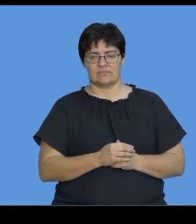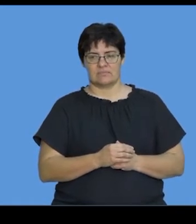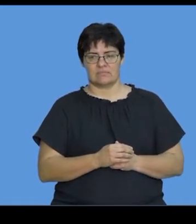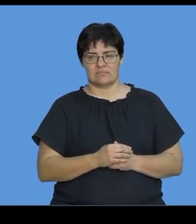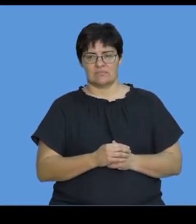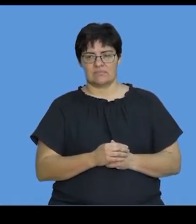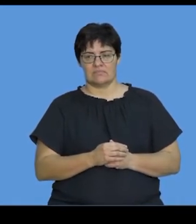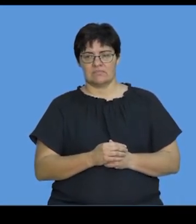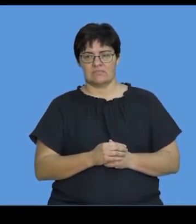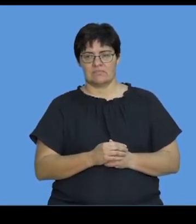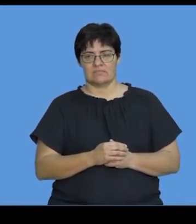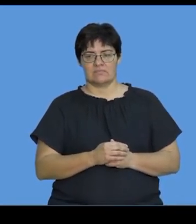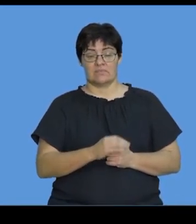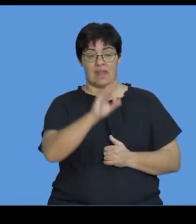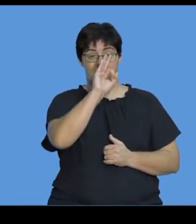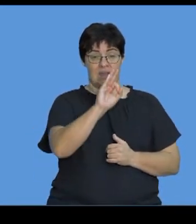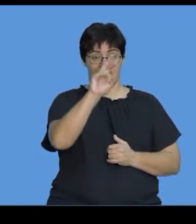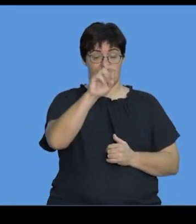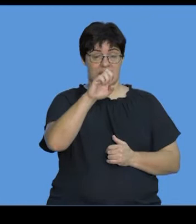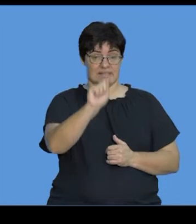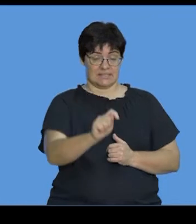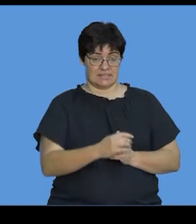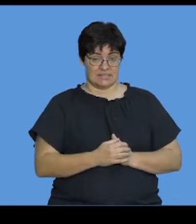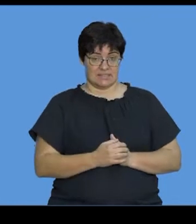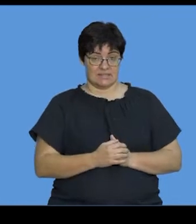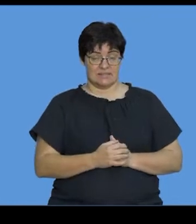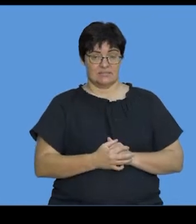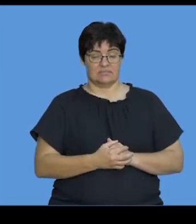yep, F net